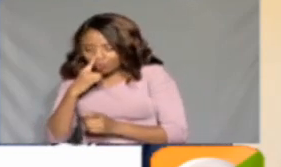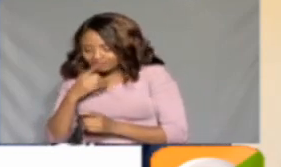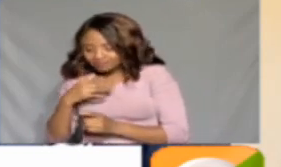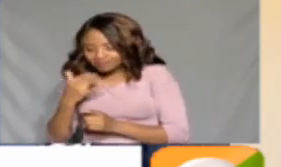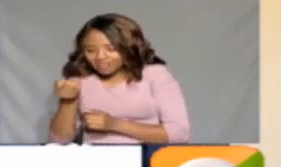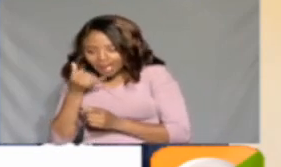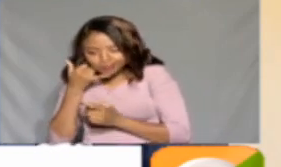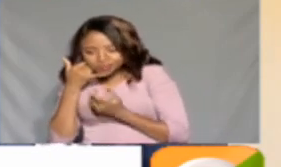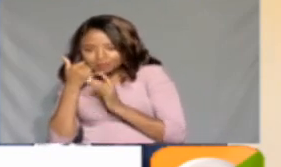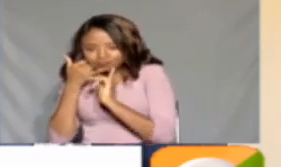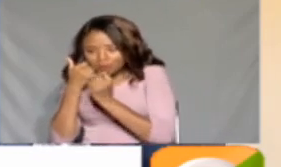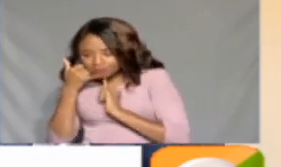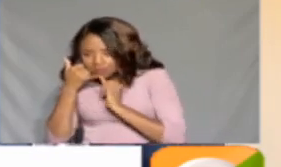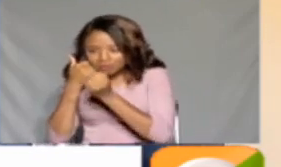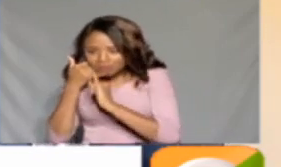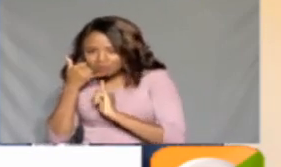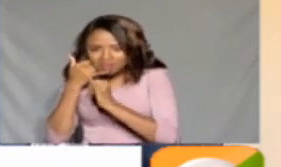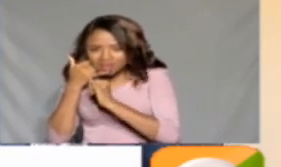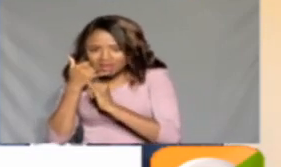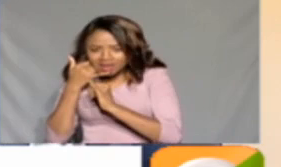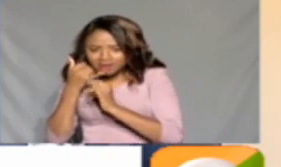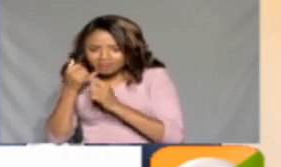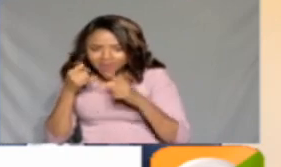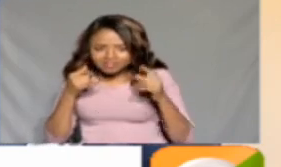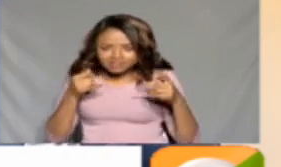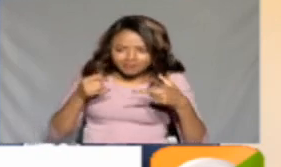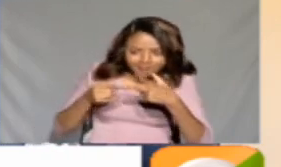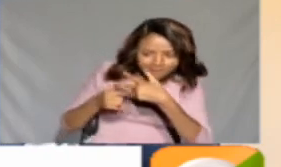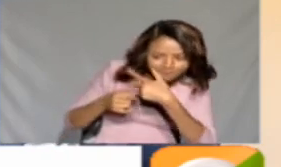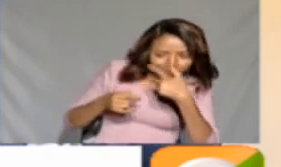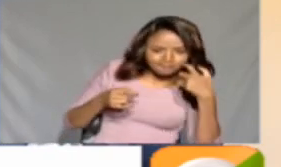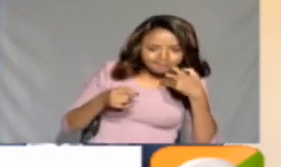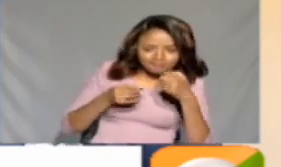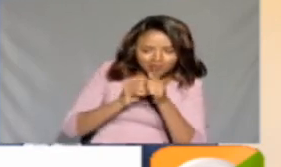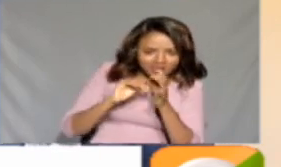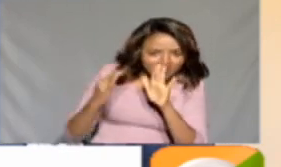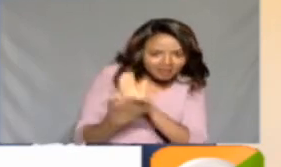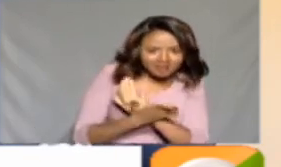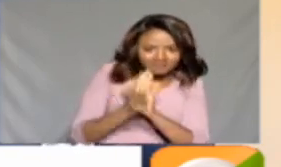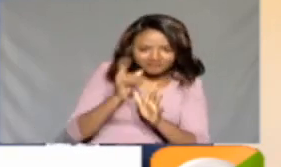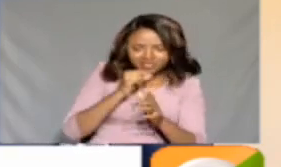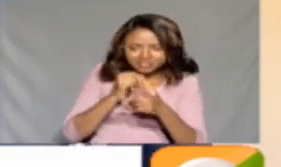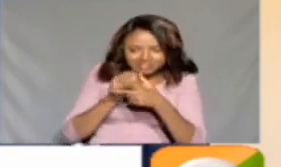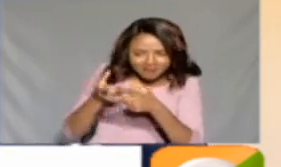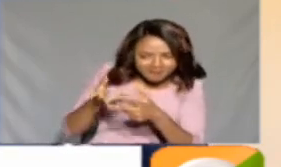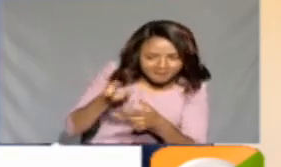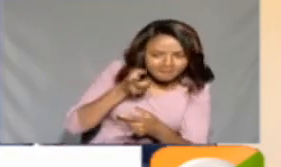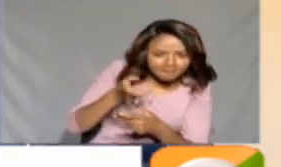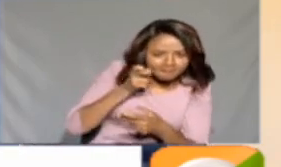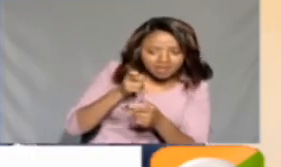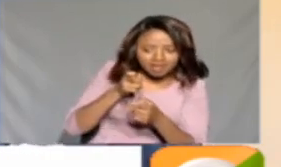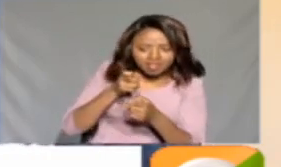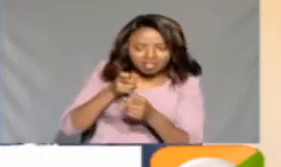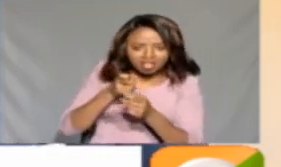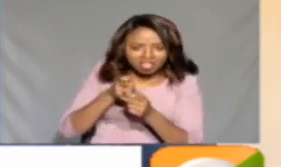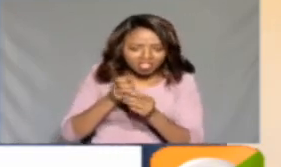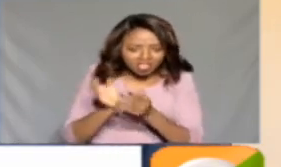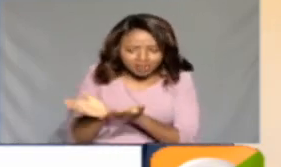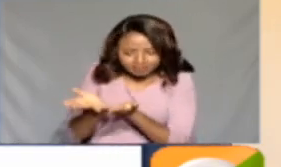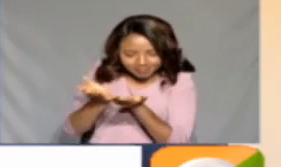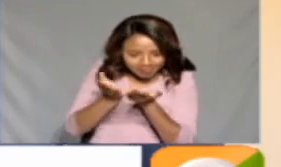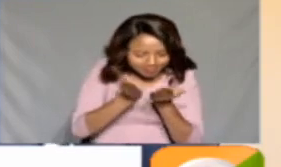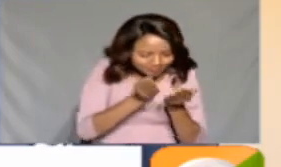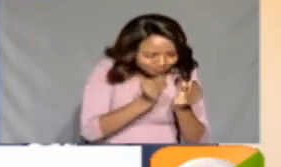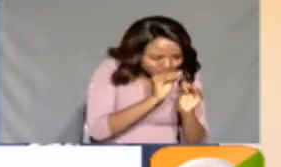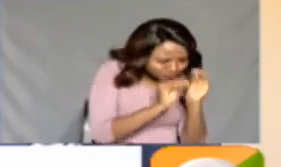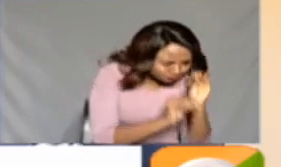record what you may have had me speak in private, and you go and manipulate it